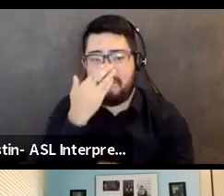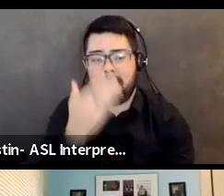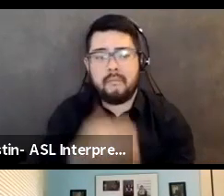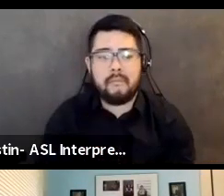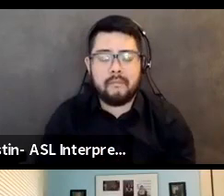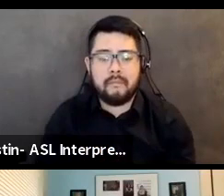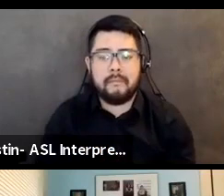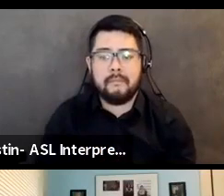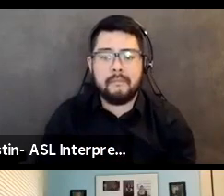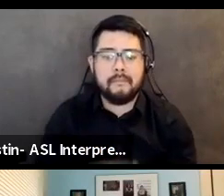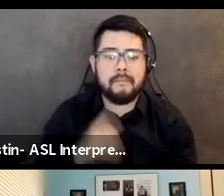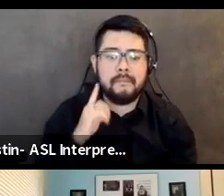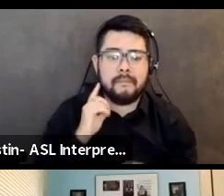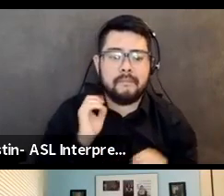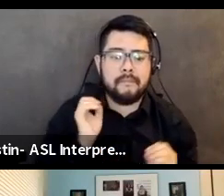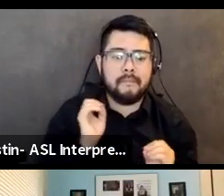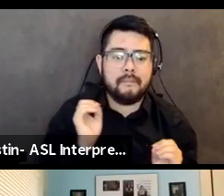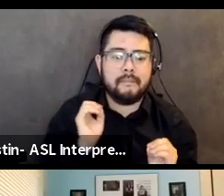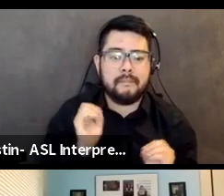i can't hear you